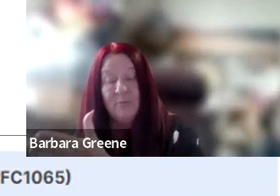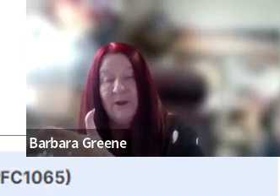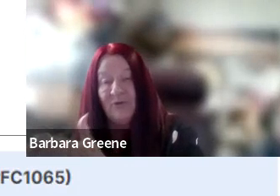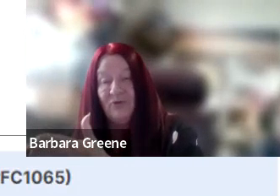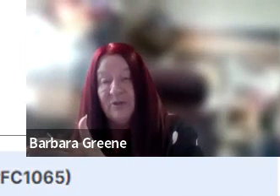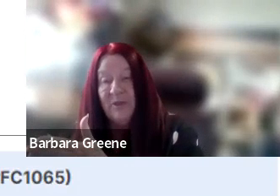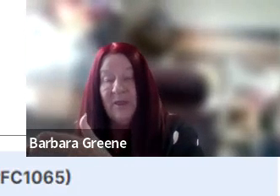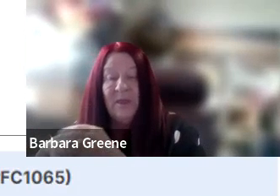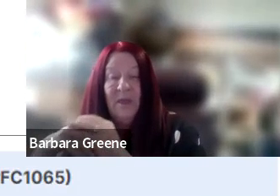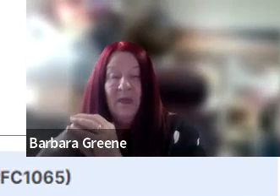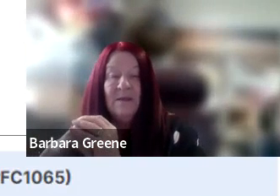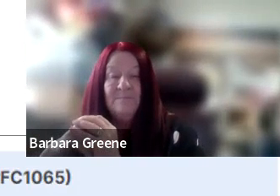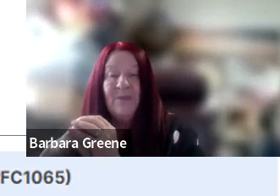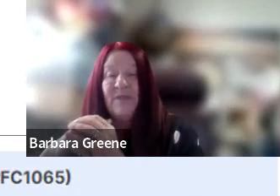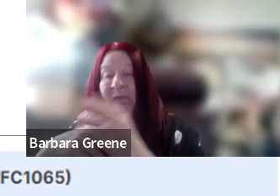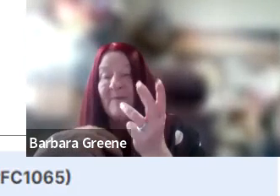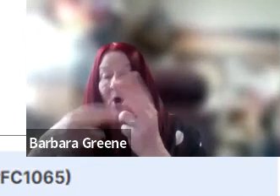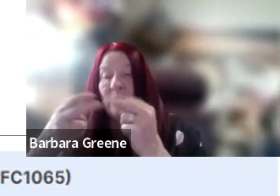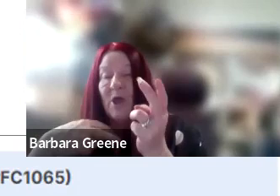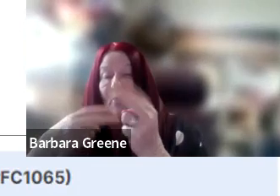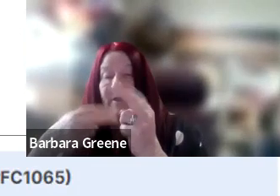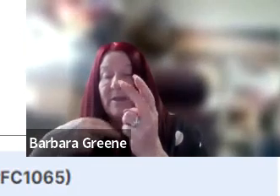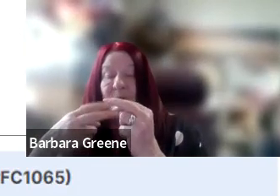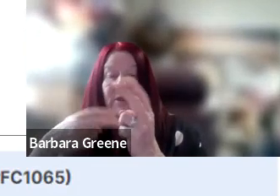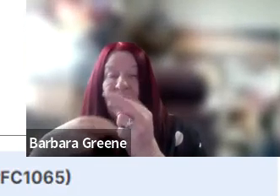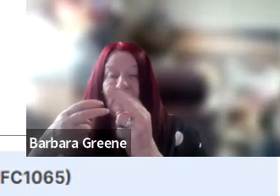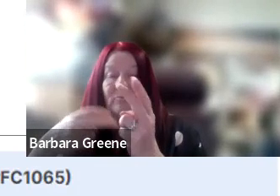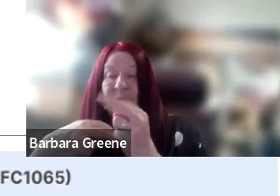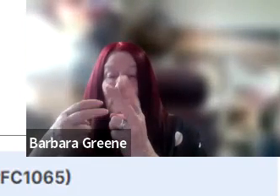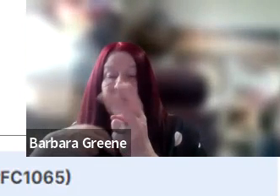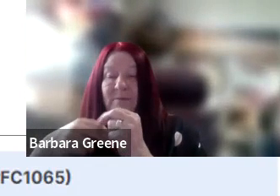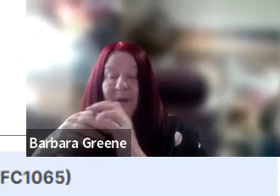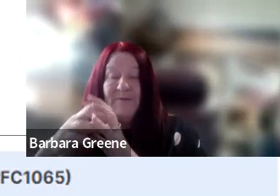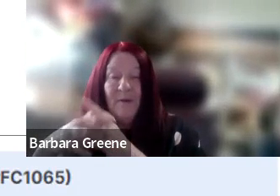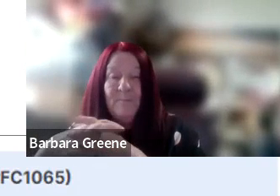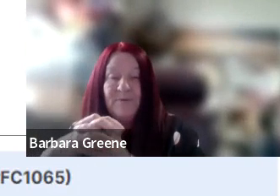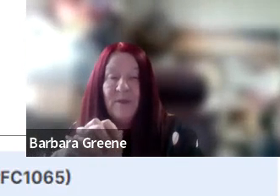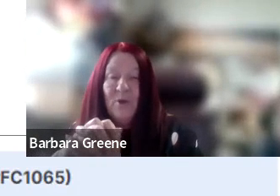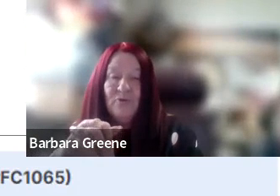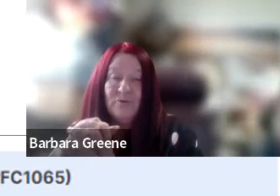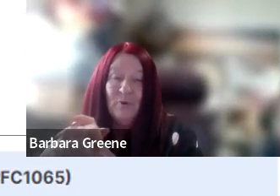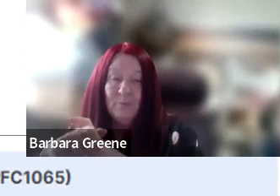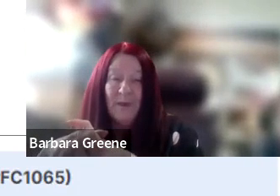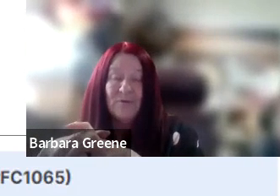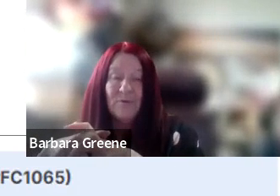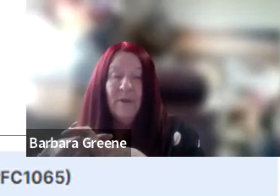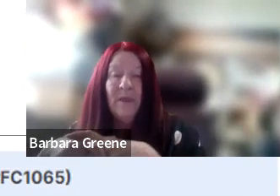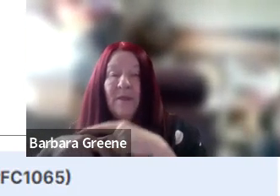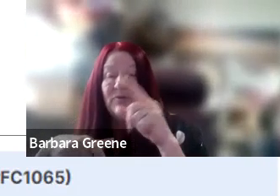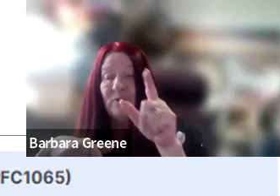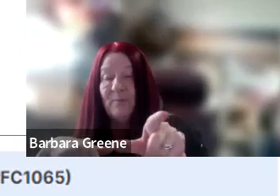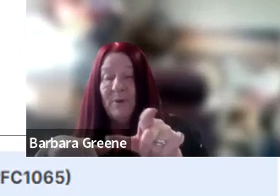to termination, and to have ongoing communication between myself as the coach and